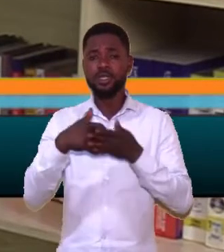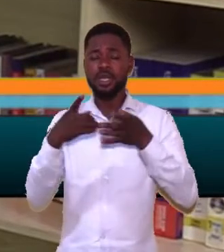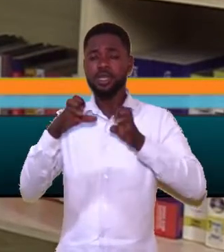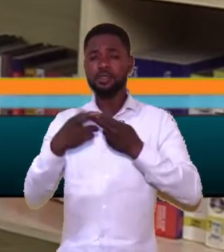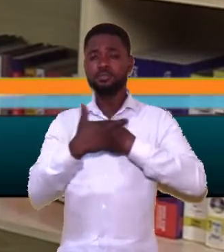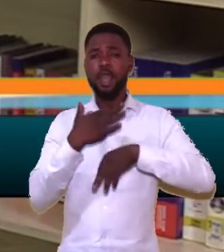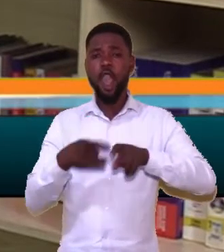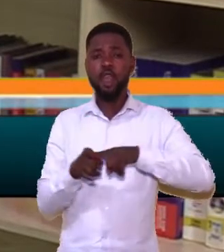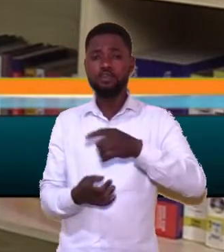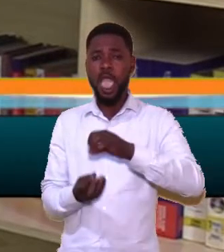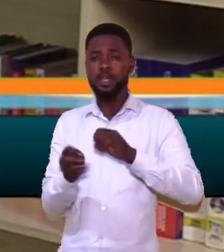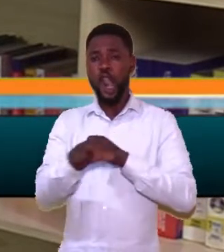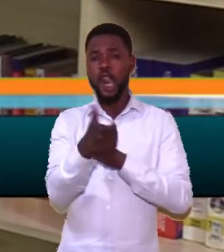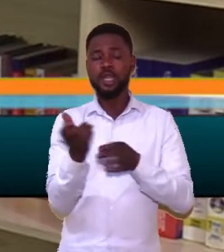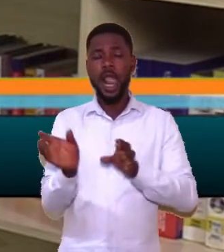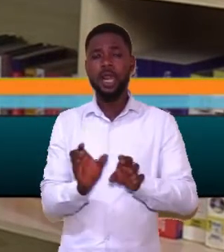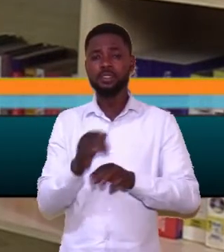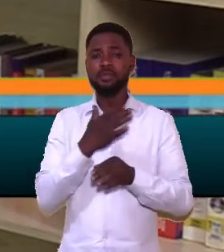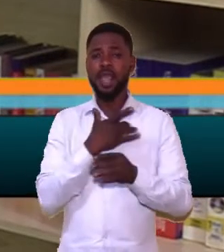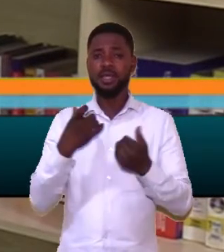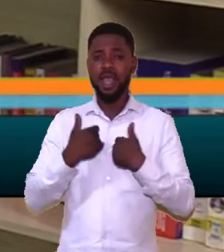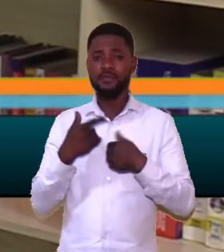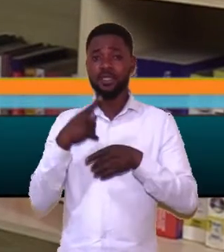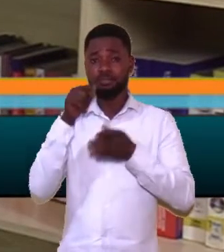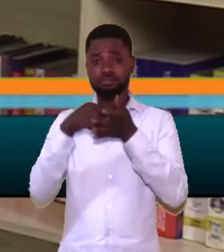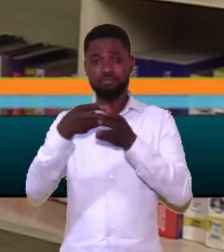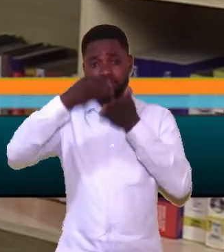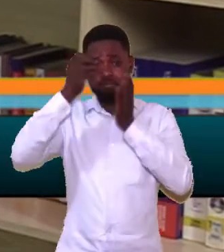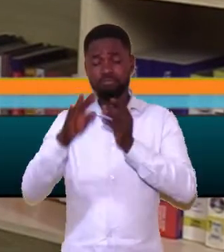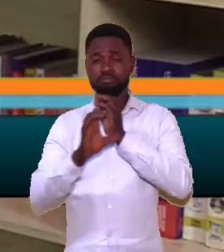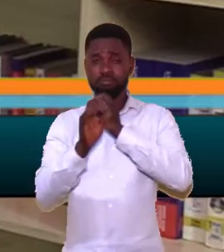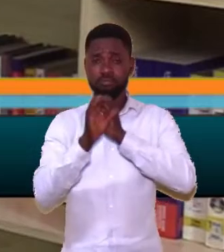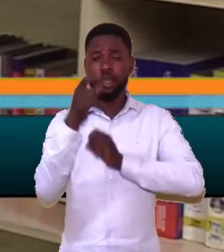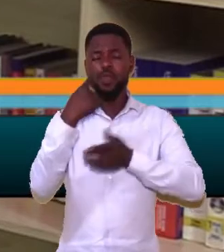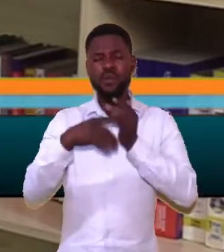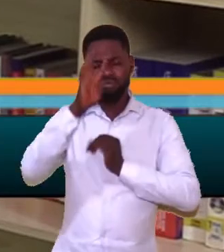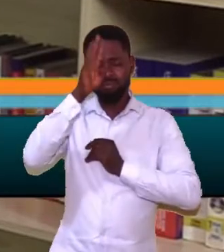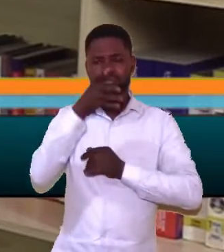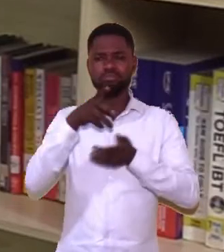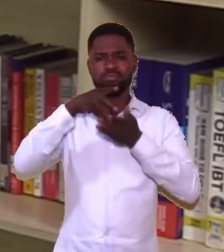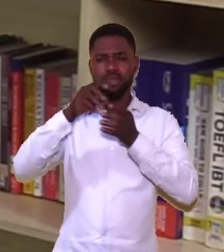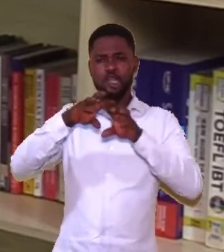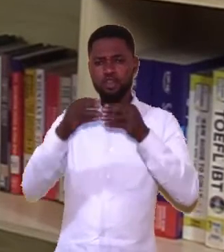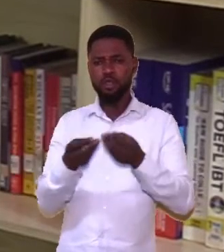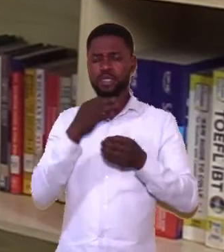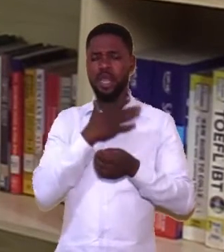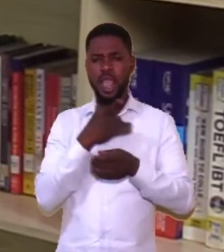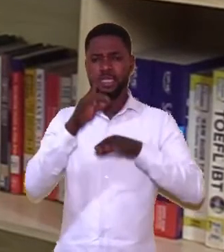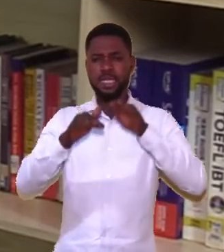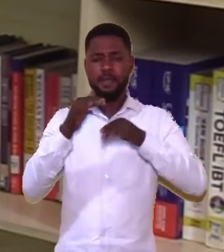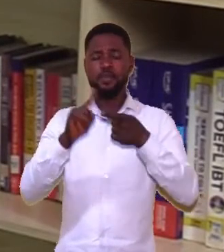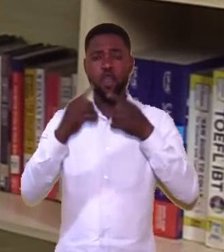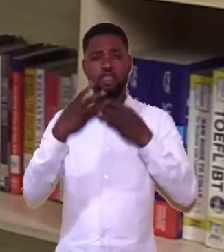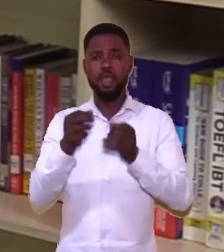in the classroom. We're also adding a range of other activities. So helping these students to explore innovative solutions. What innovative solutions are leveraging